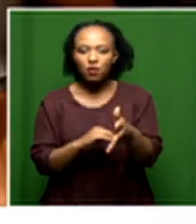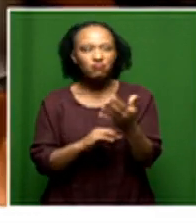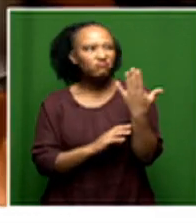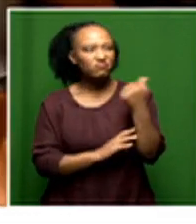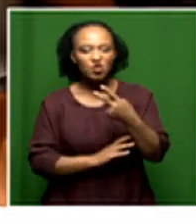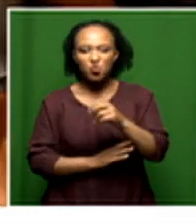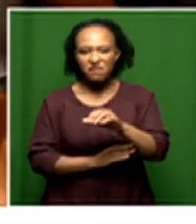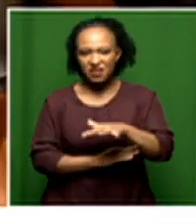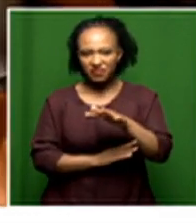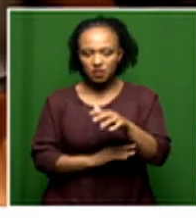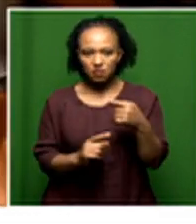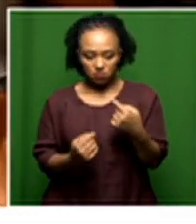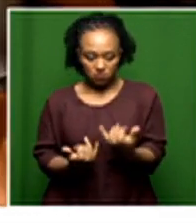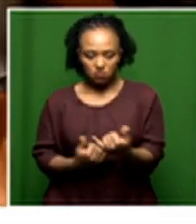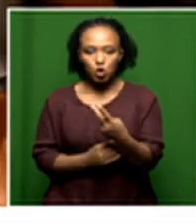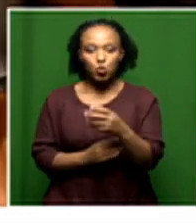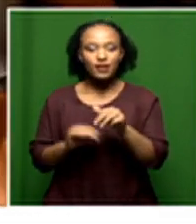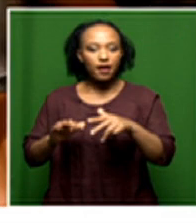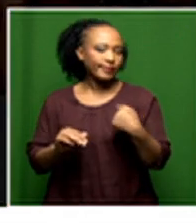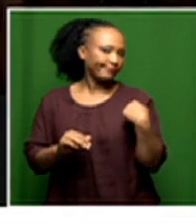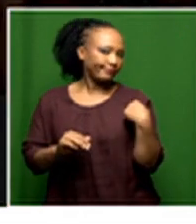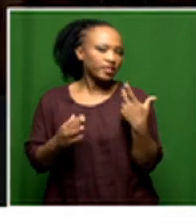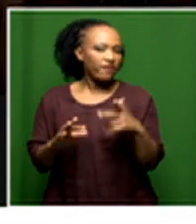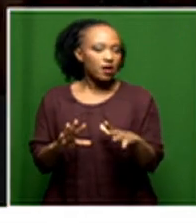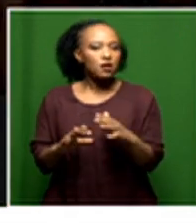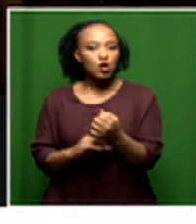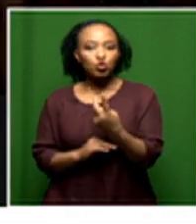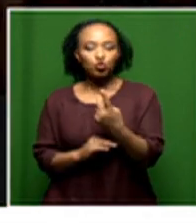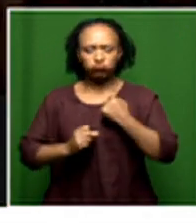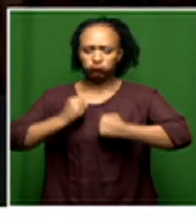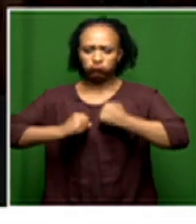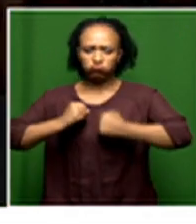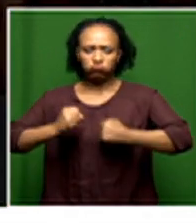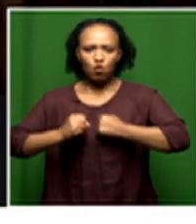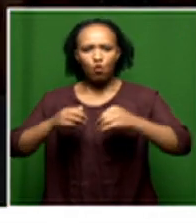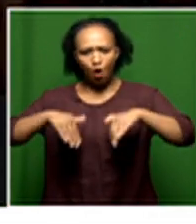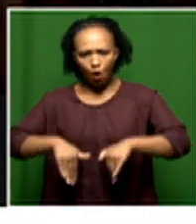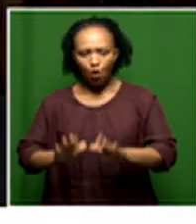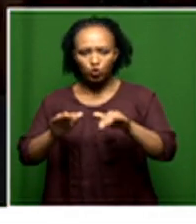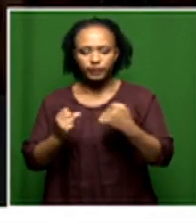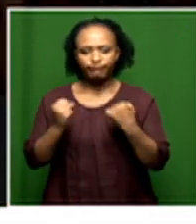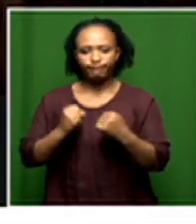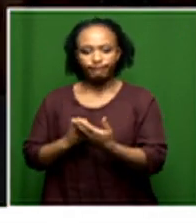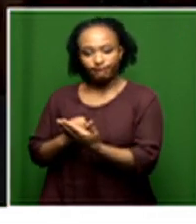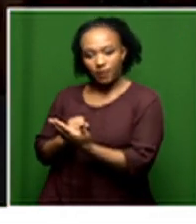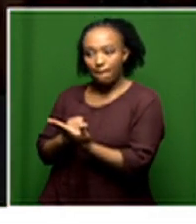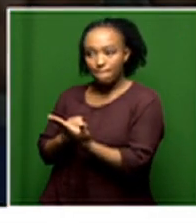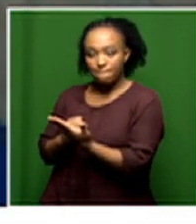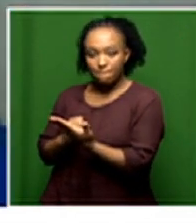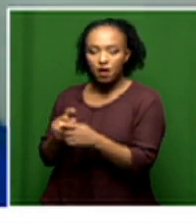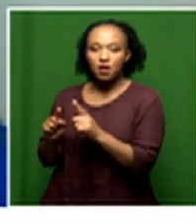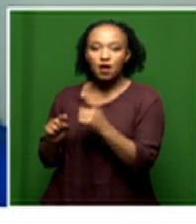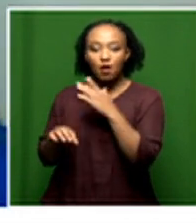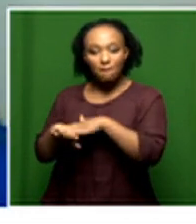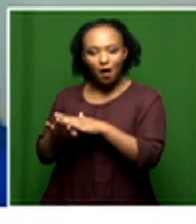in 2015, but by 2019, she completed the Two Oceans Ultramarathon. She joins me now and to share